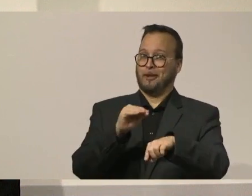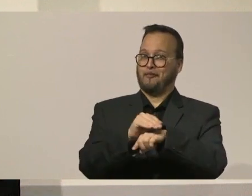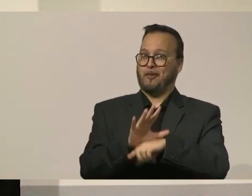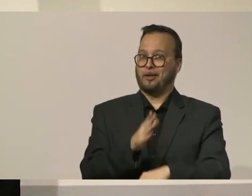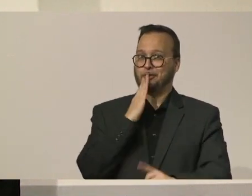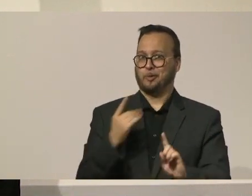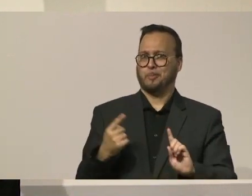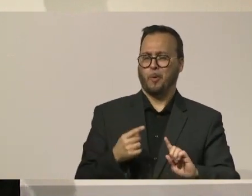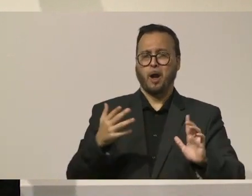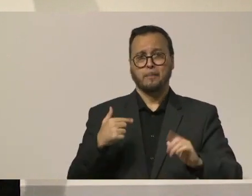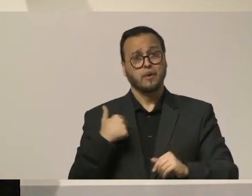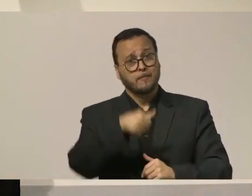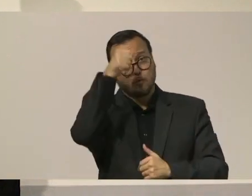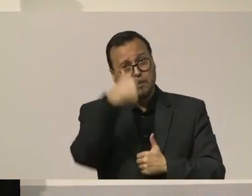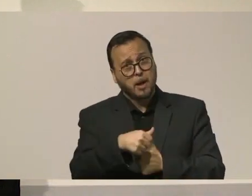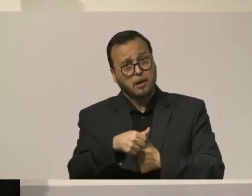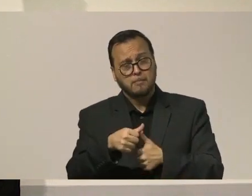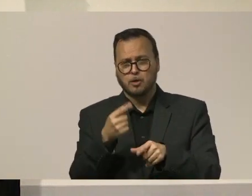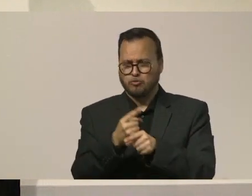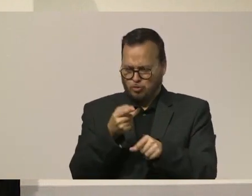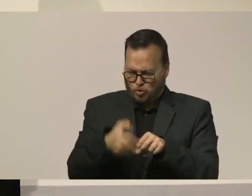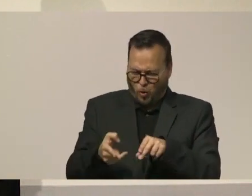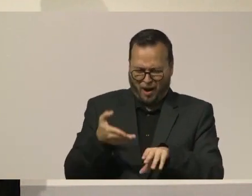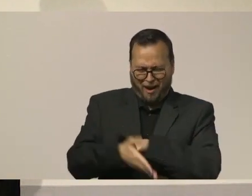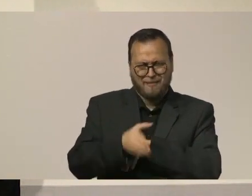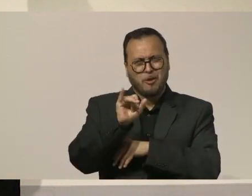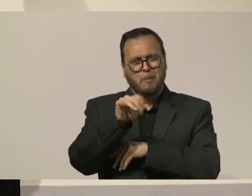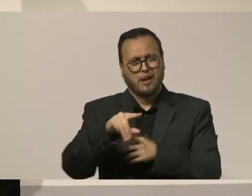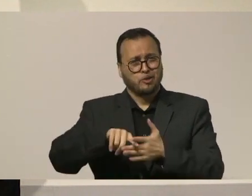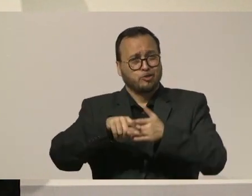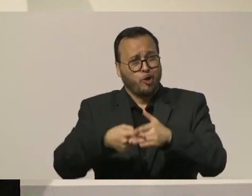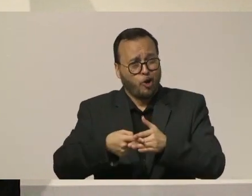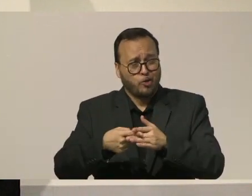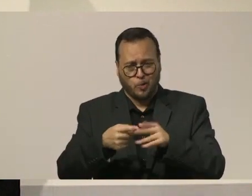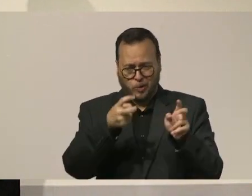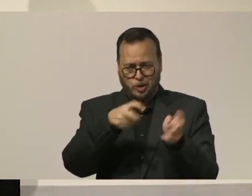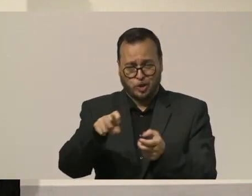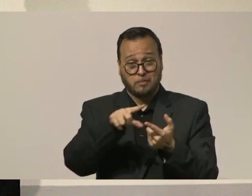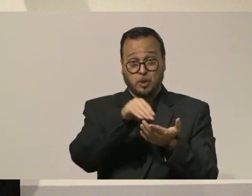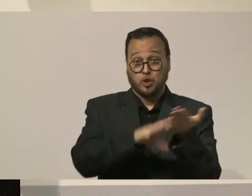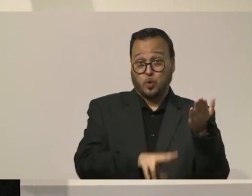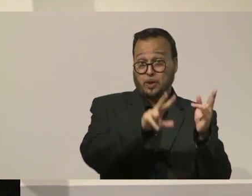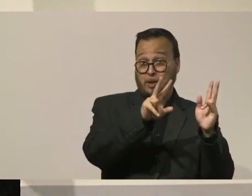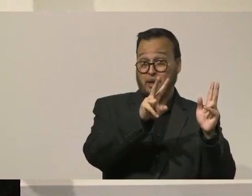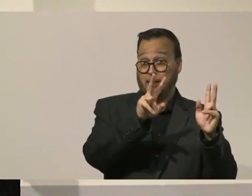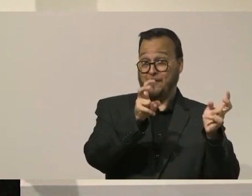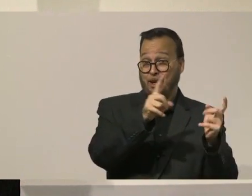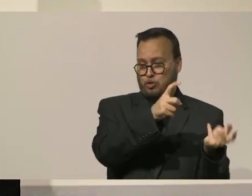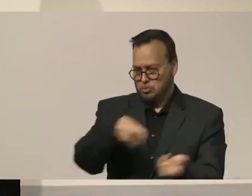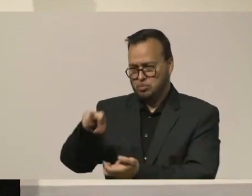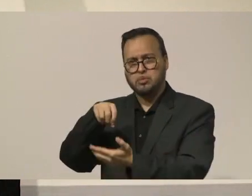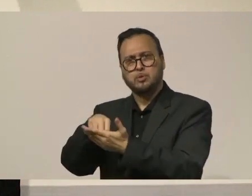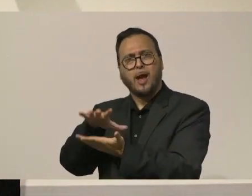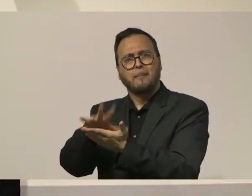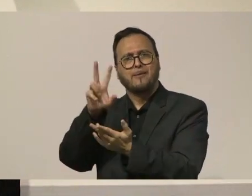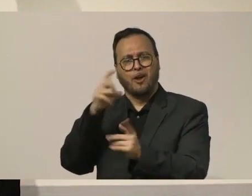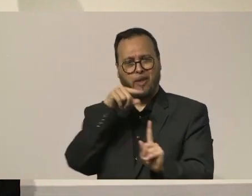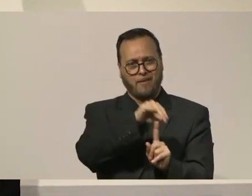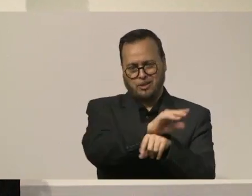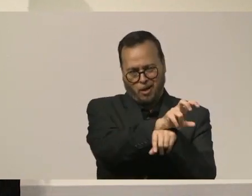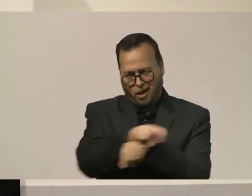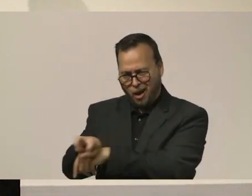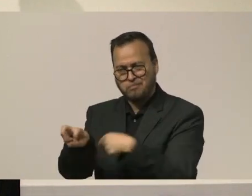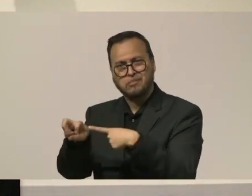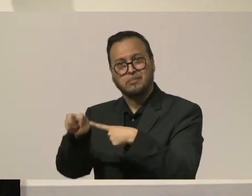you may recall that shortly after Billy started, we moved advising from student affairs to academic affairs. Remember, our